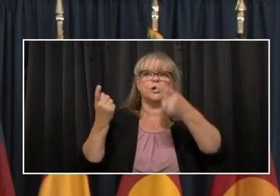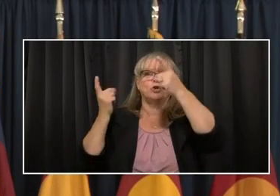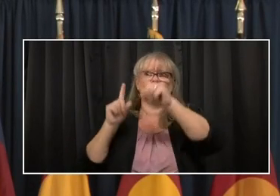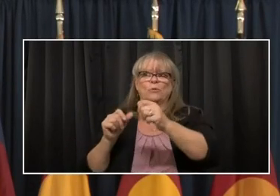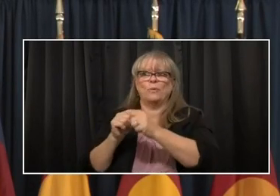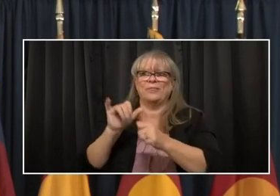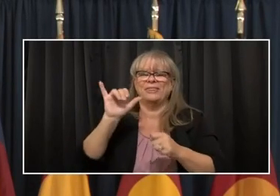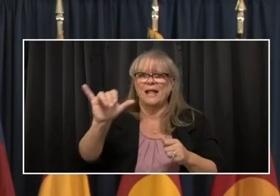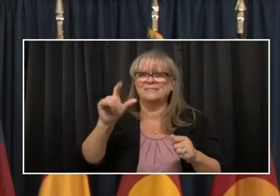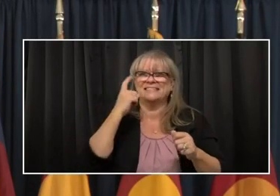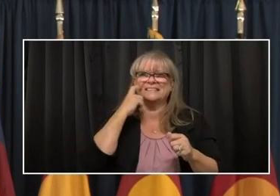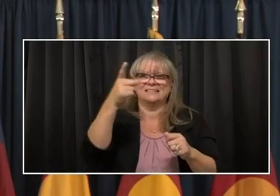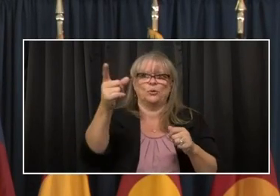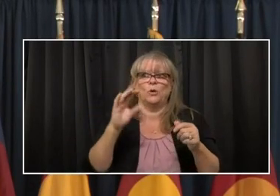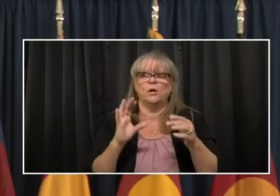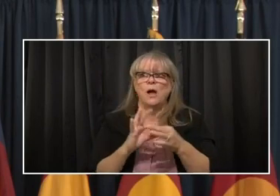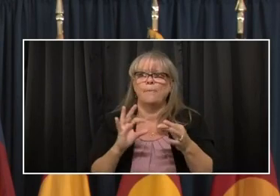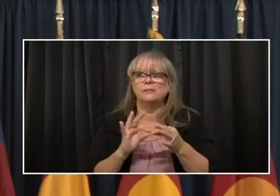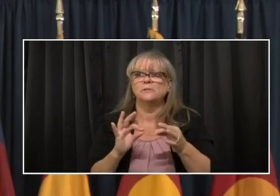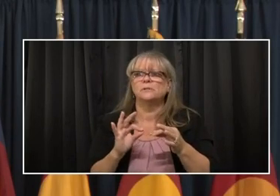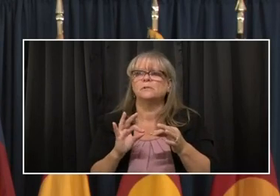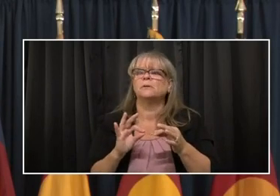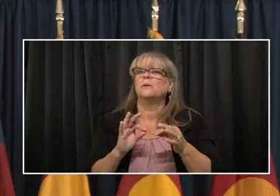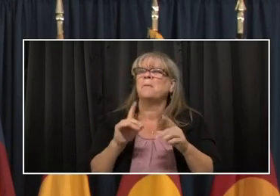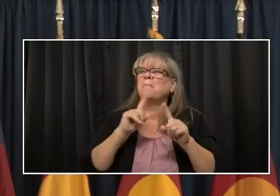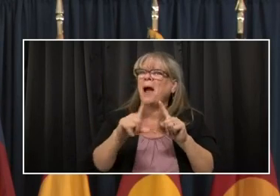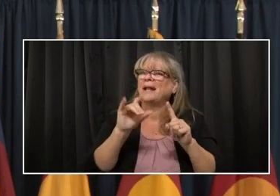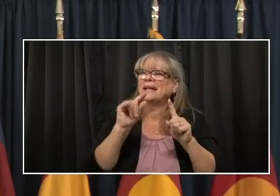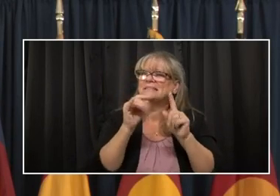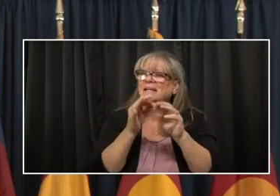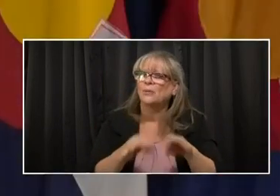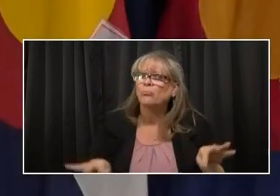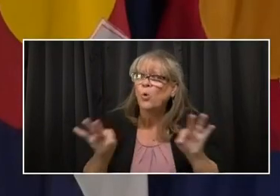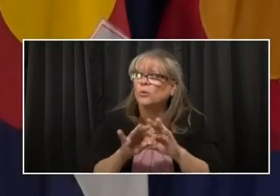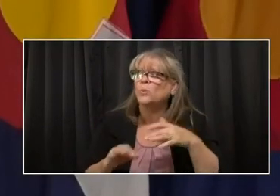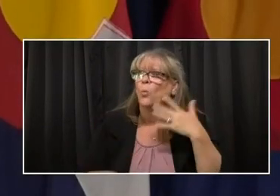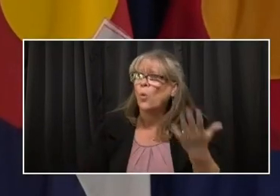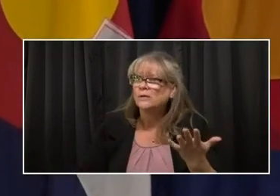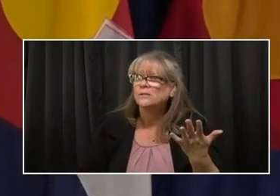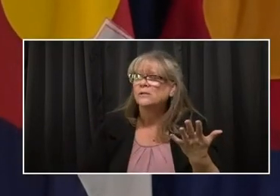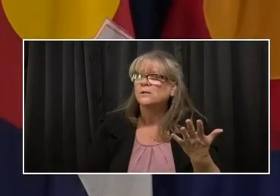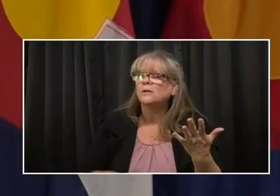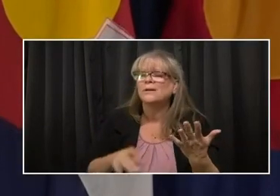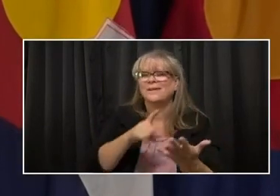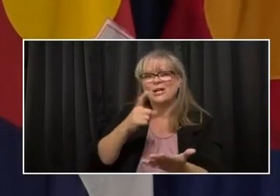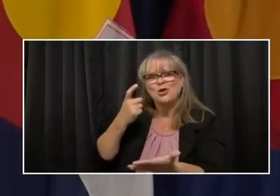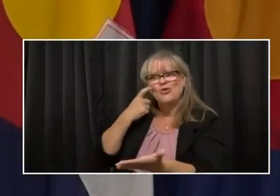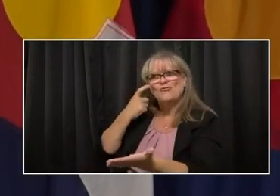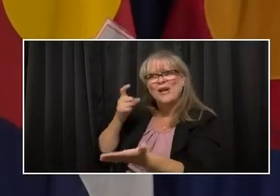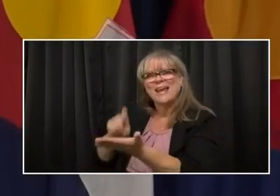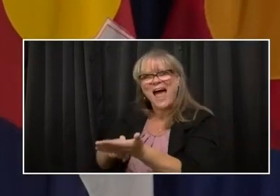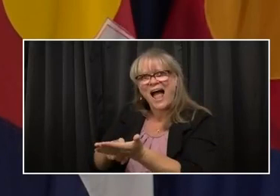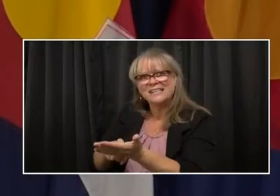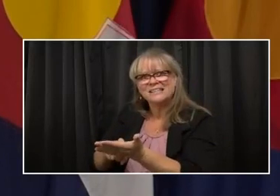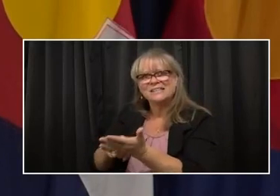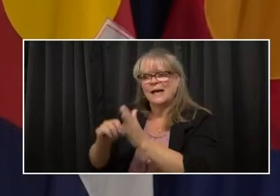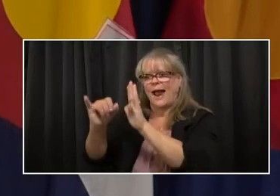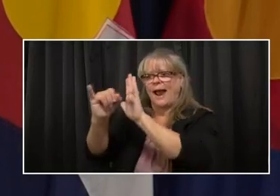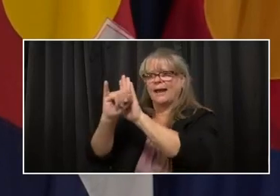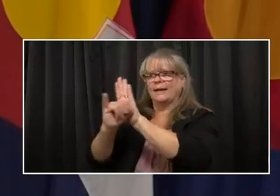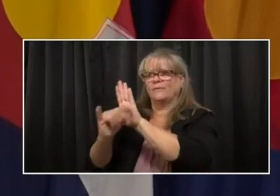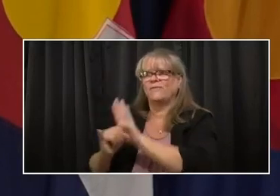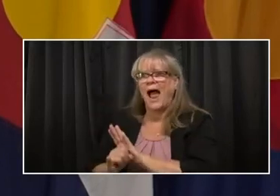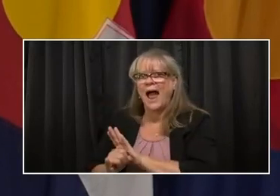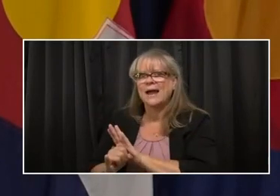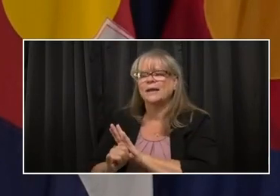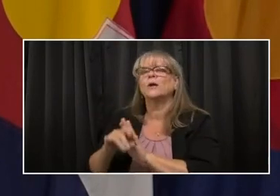comments. I think the first really important step, as he said, is to shine a light on this problem, and I think our website improvements